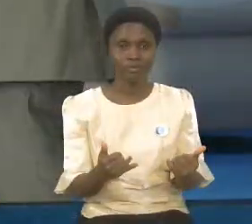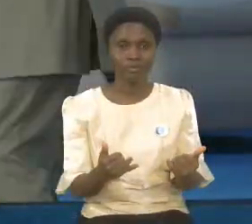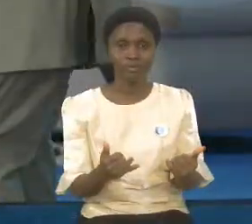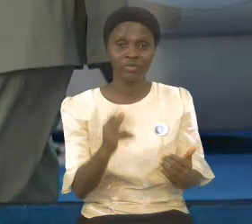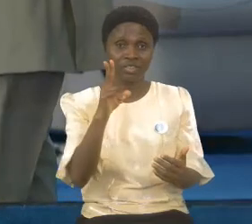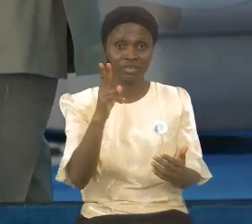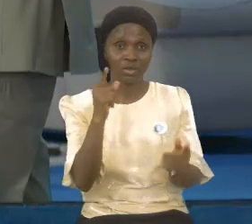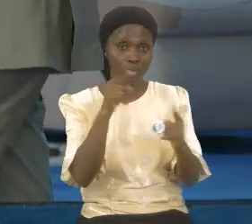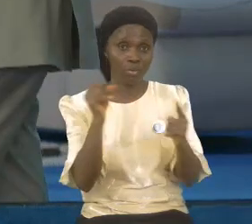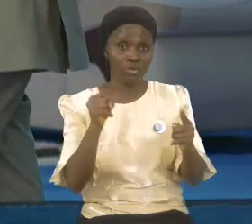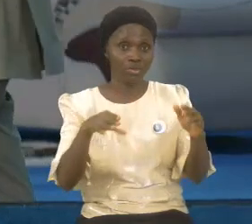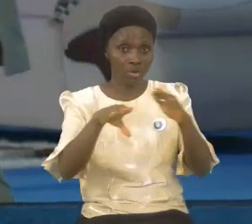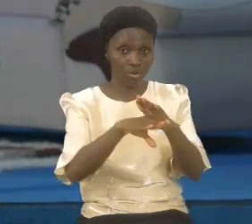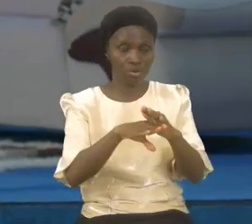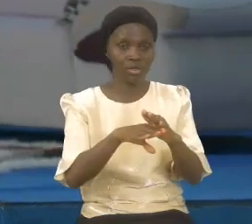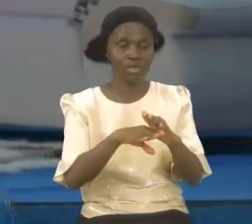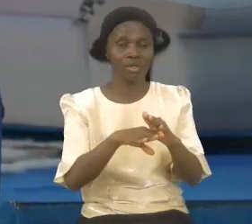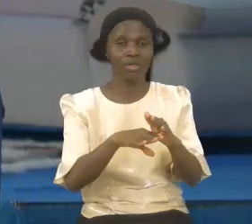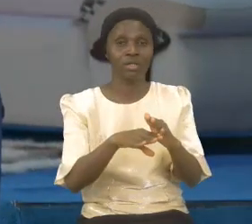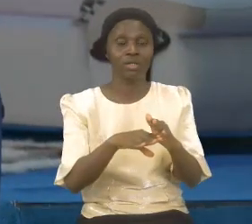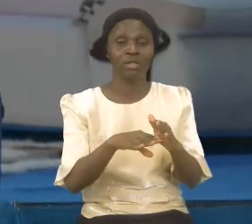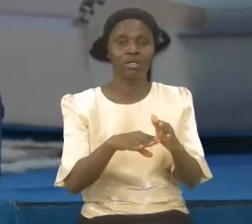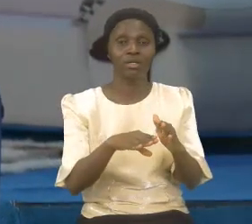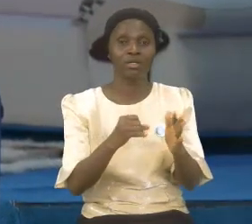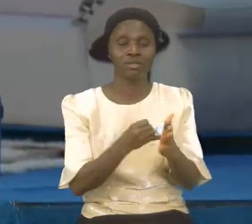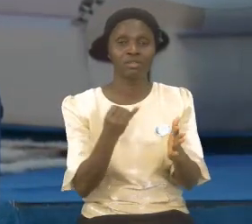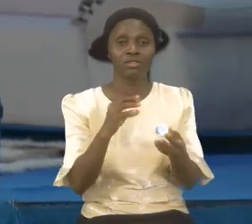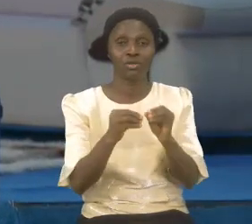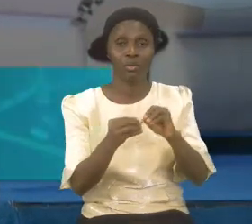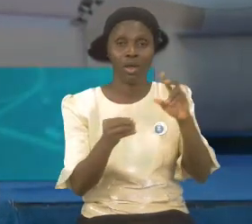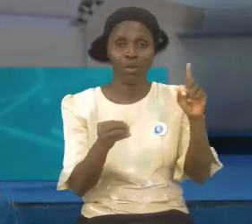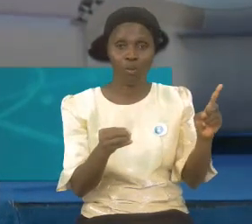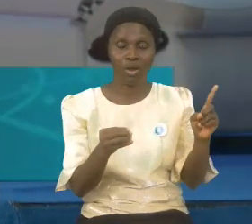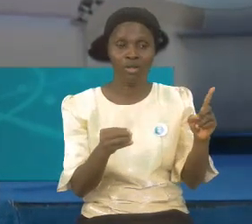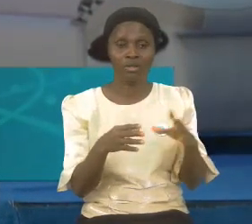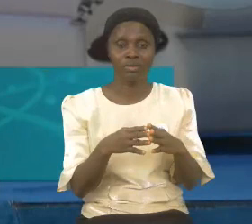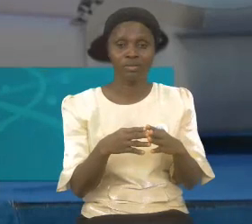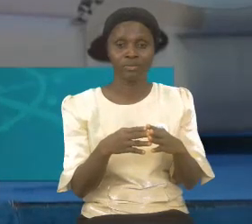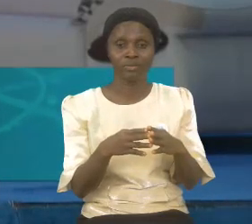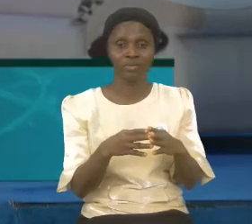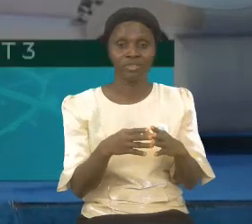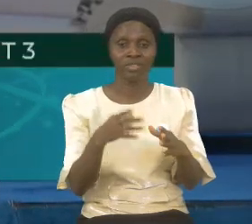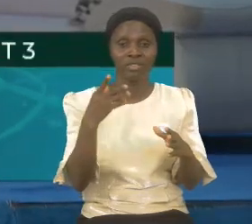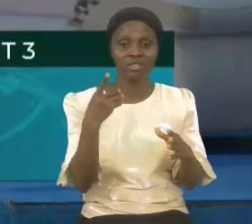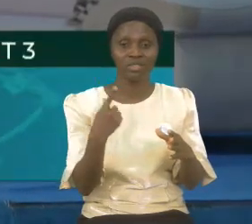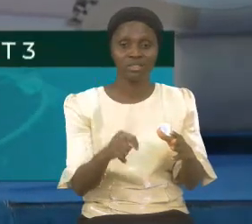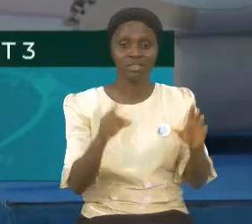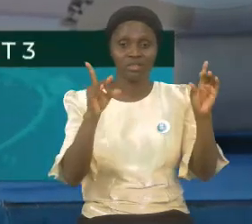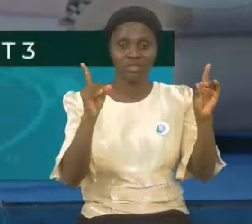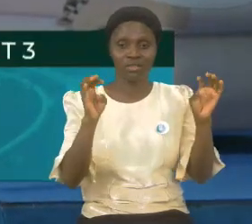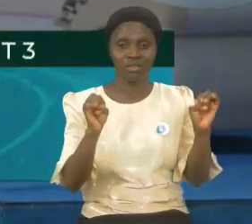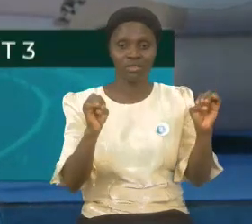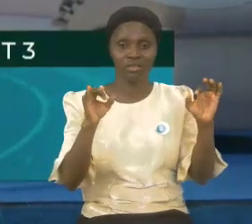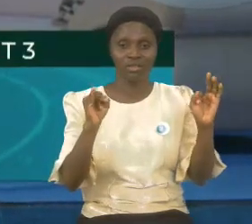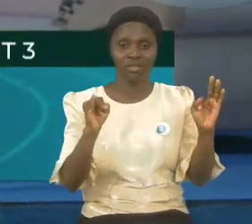things we're looking at. Number one, the defiance and damnation of the man of